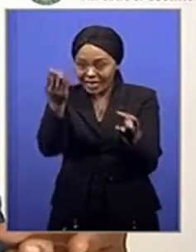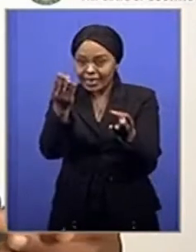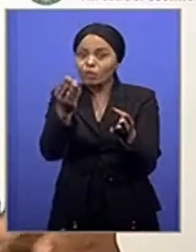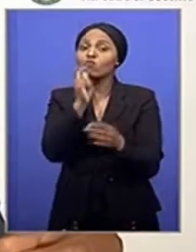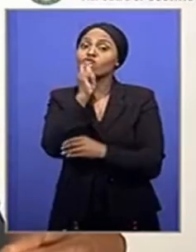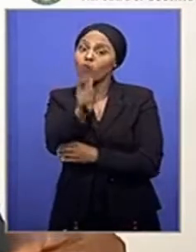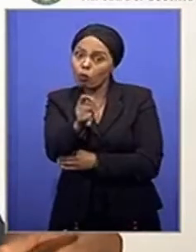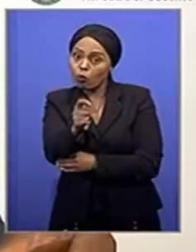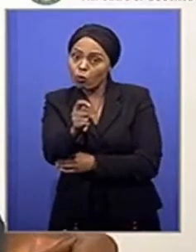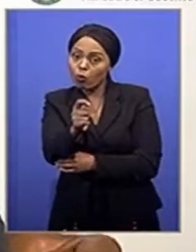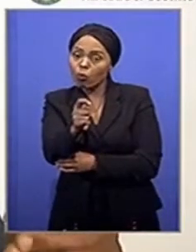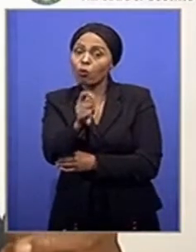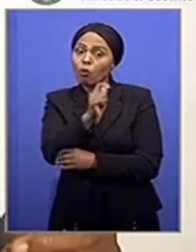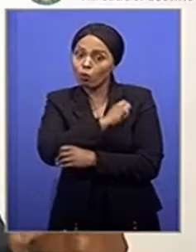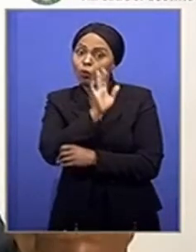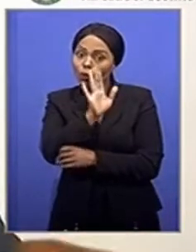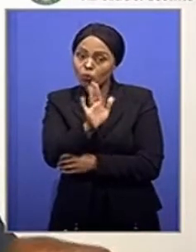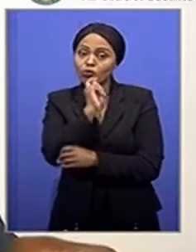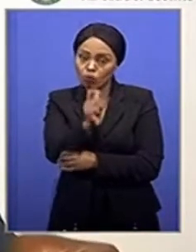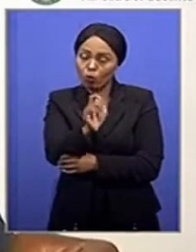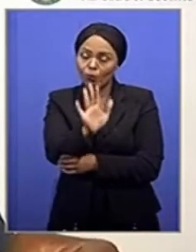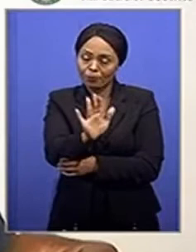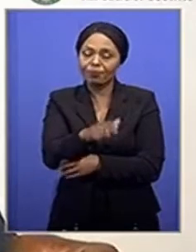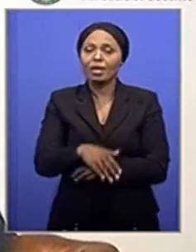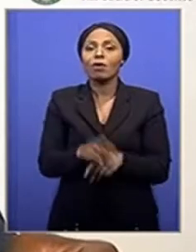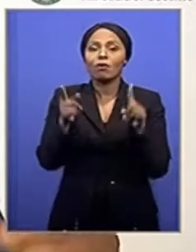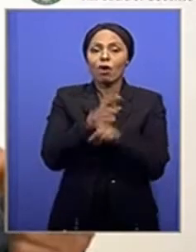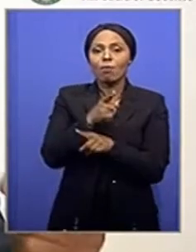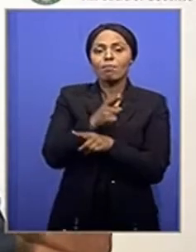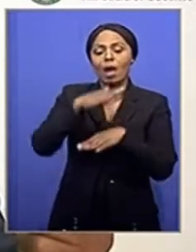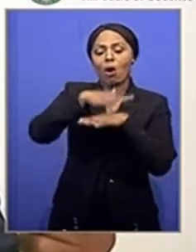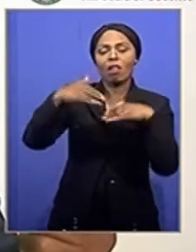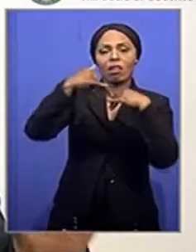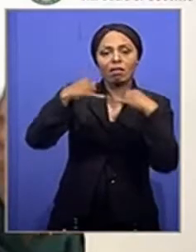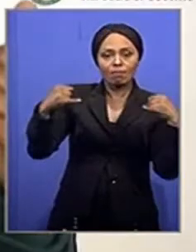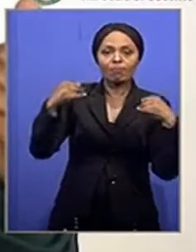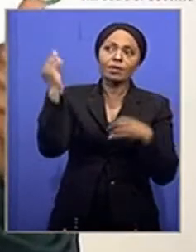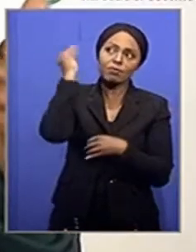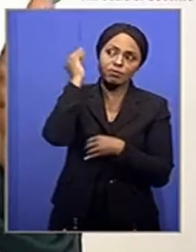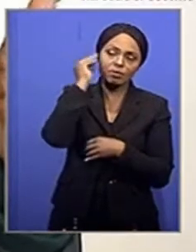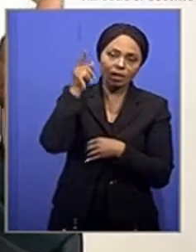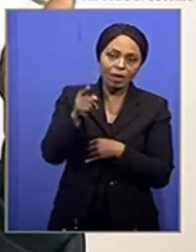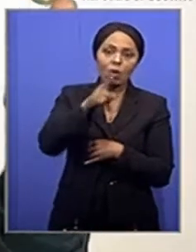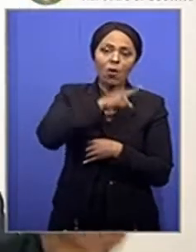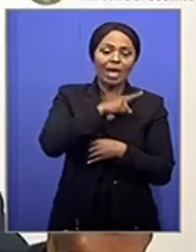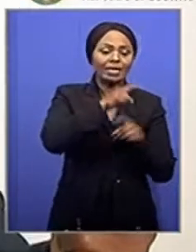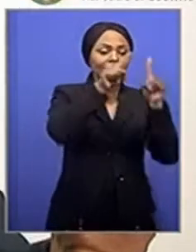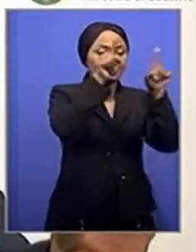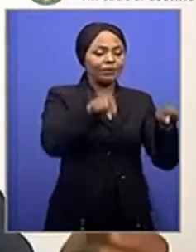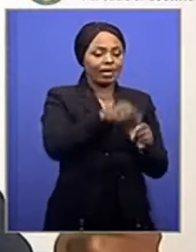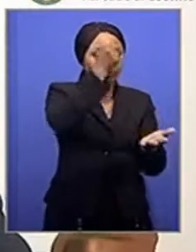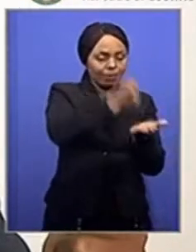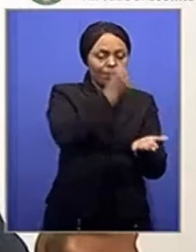your electronic vaccination data system. When your certificate says you have had one